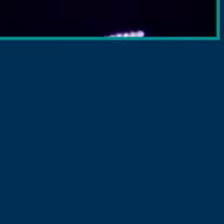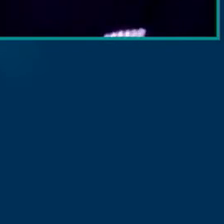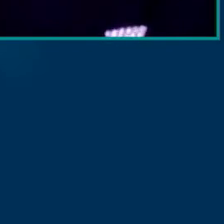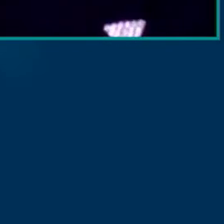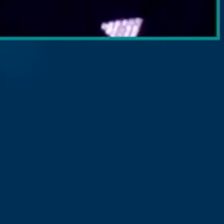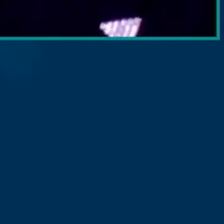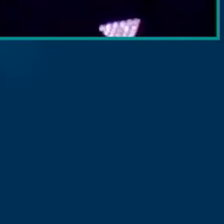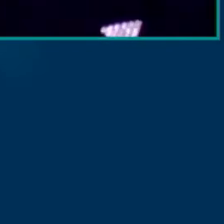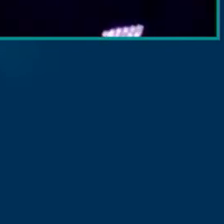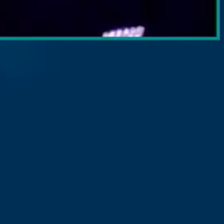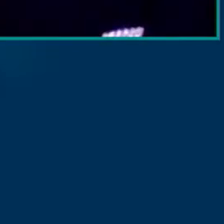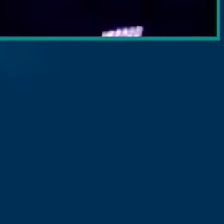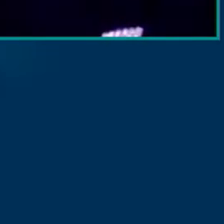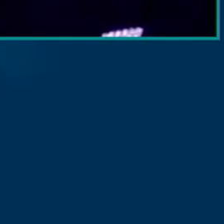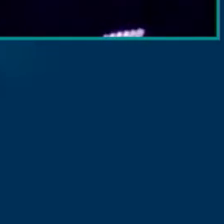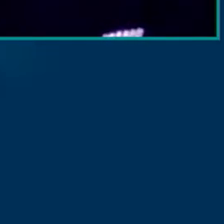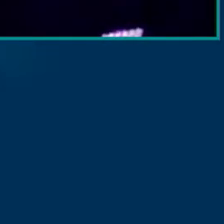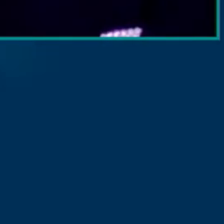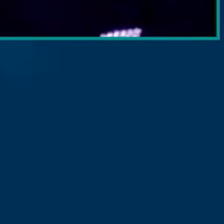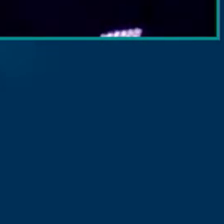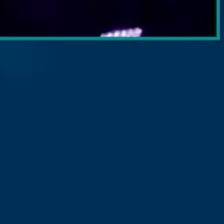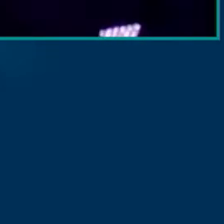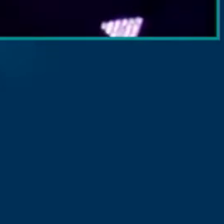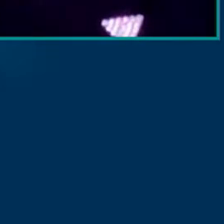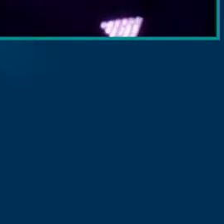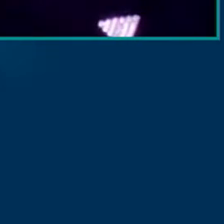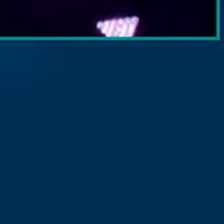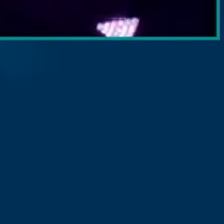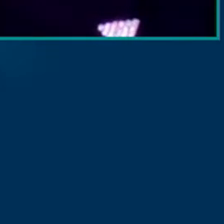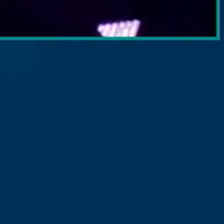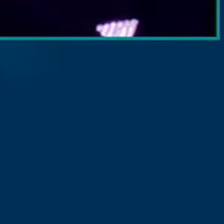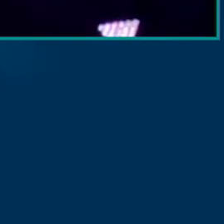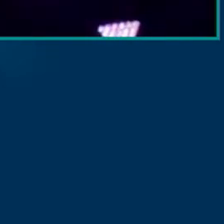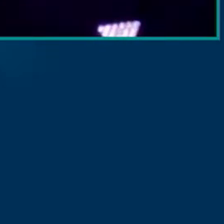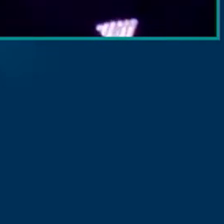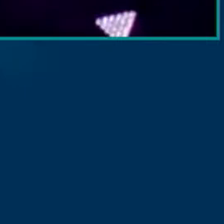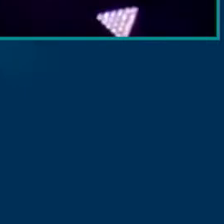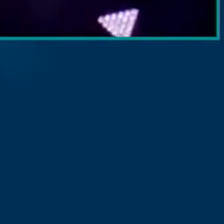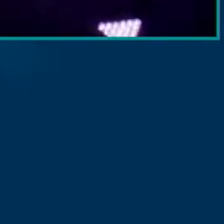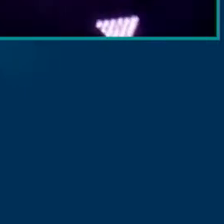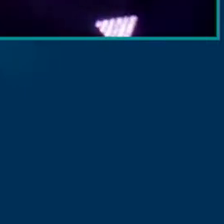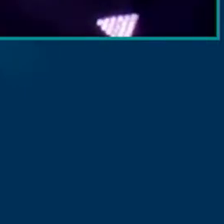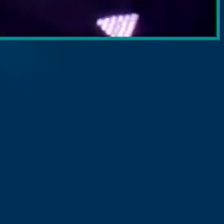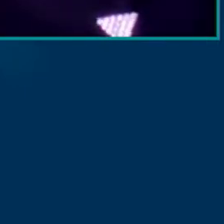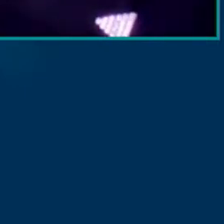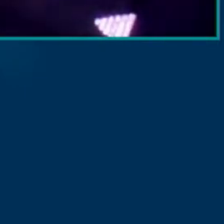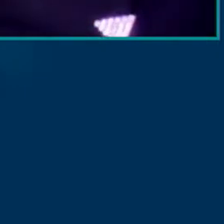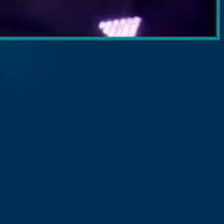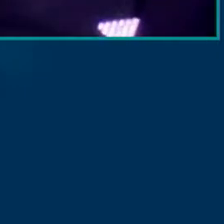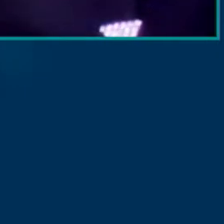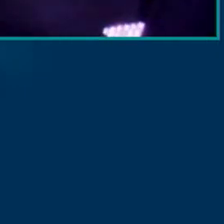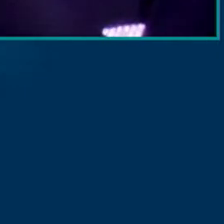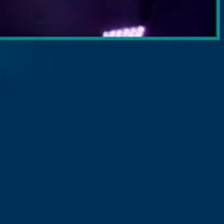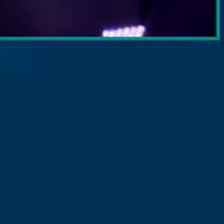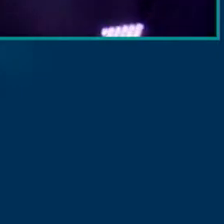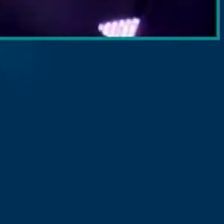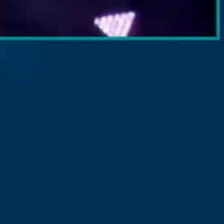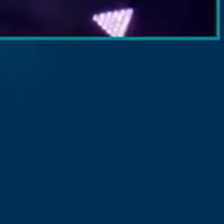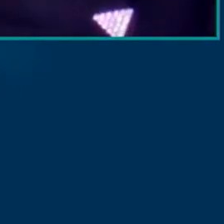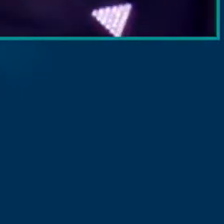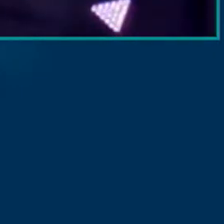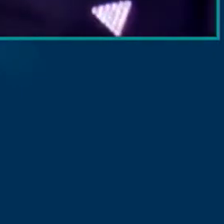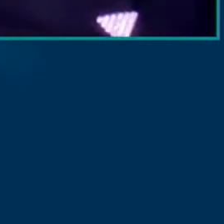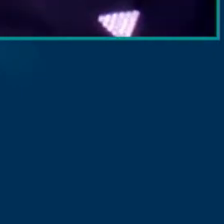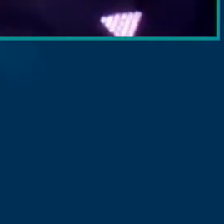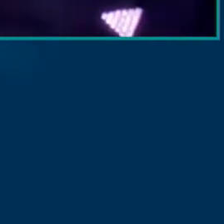human rights. The important thing, as has already been mentioned also by the Minister, the guidelines